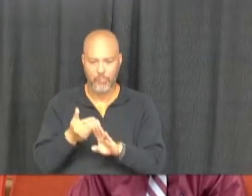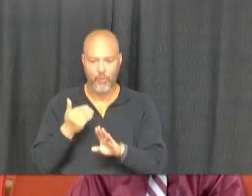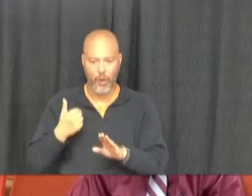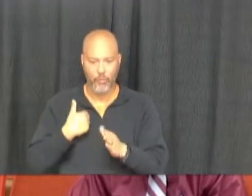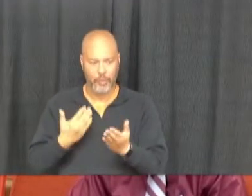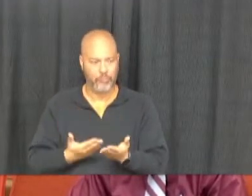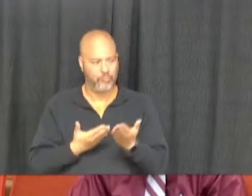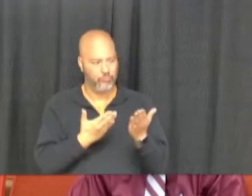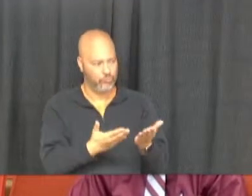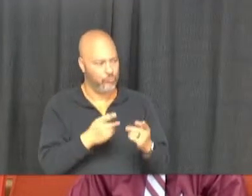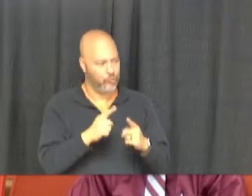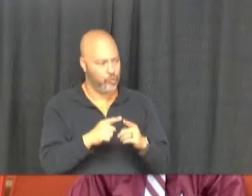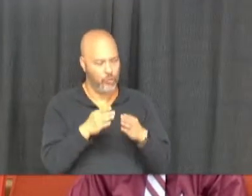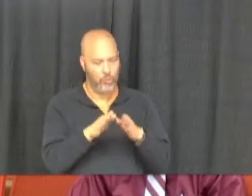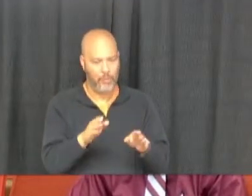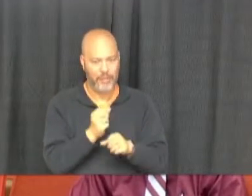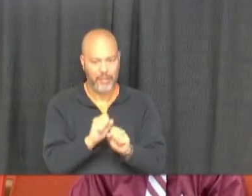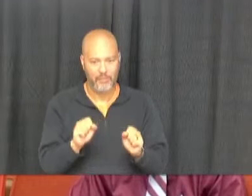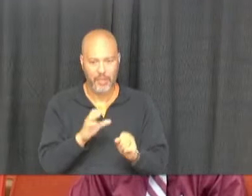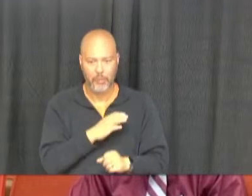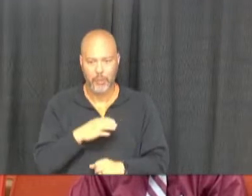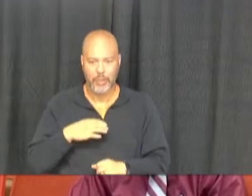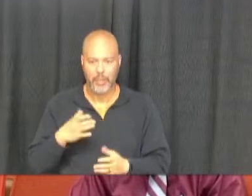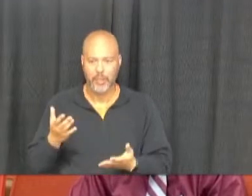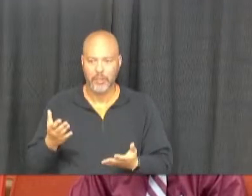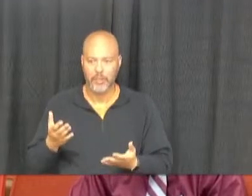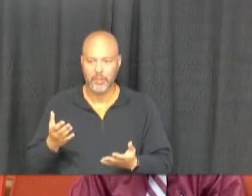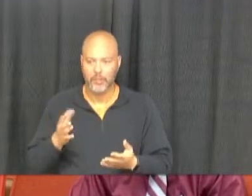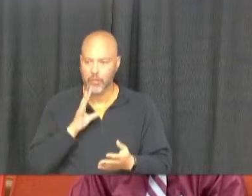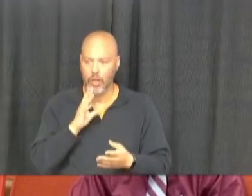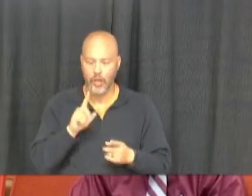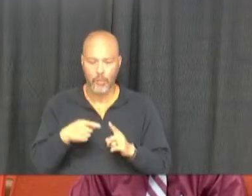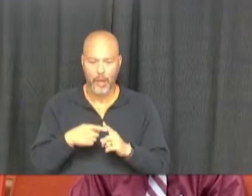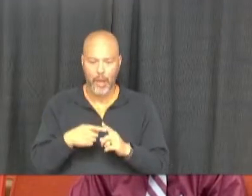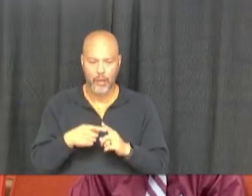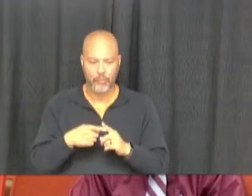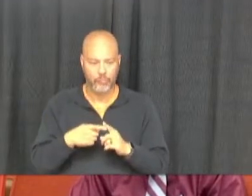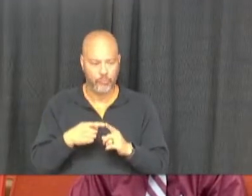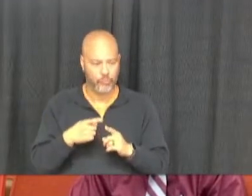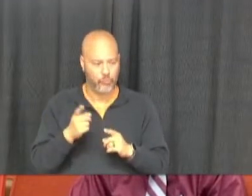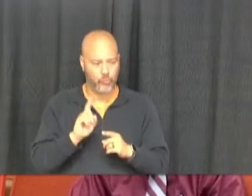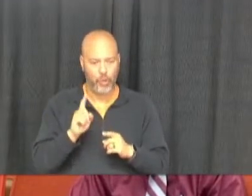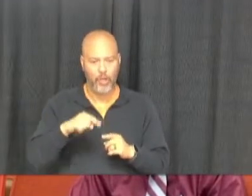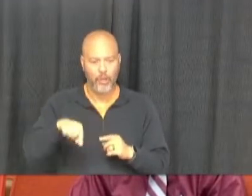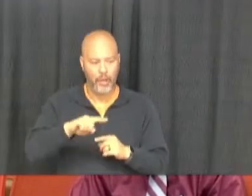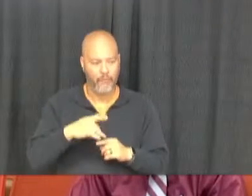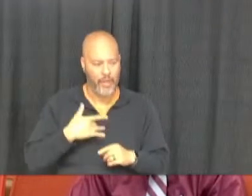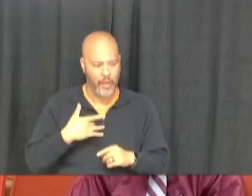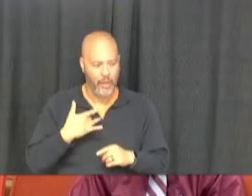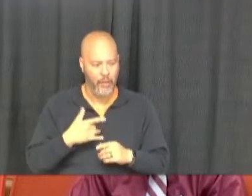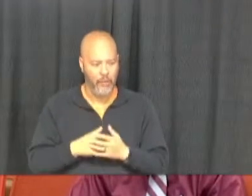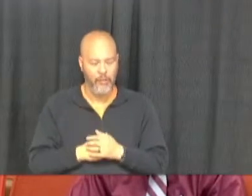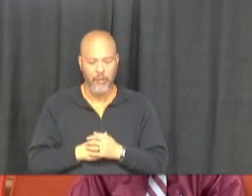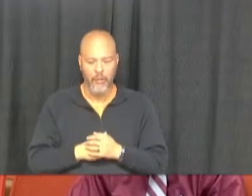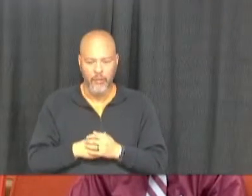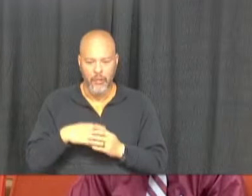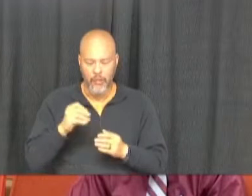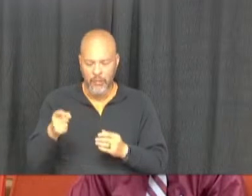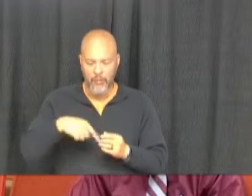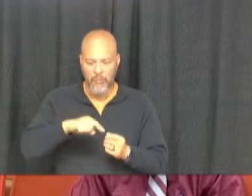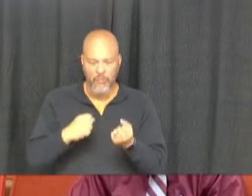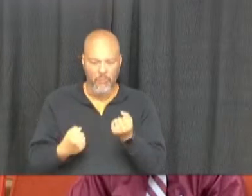to the Public Safety Committee, just to see, talk about transparency, where they were coming from, and they immediately